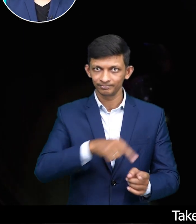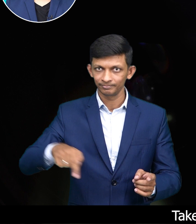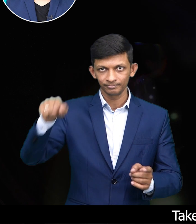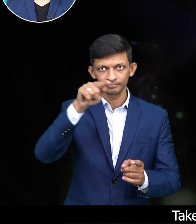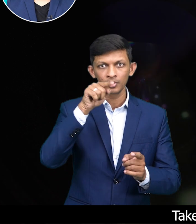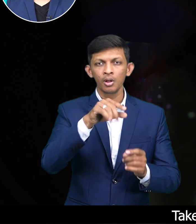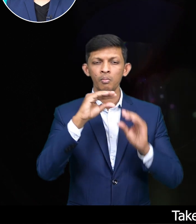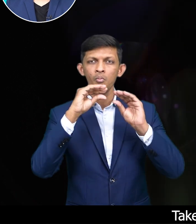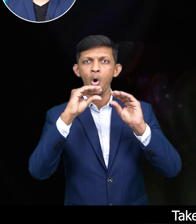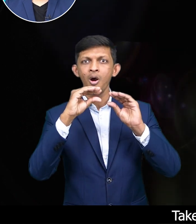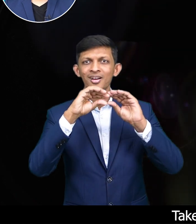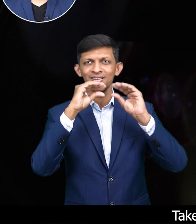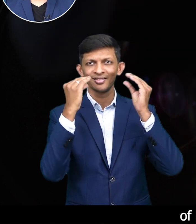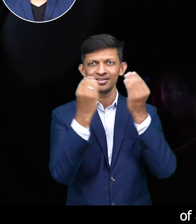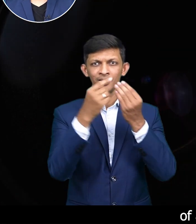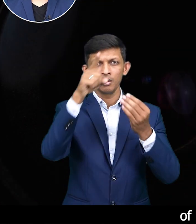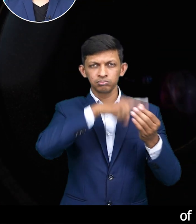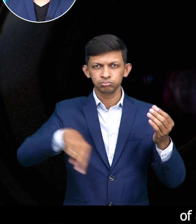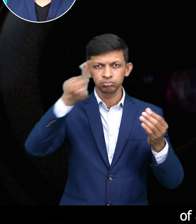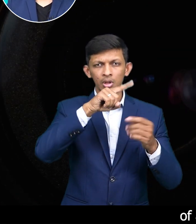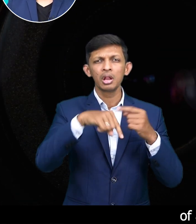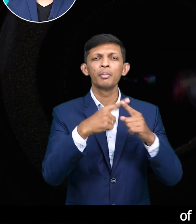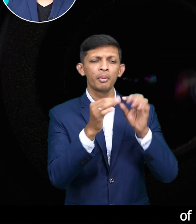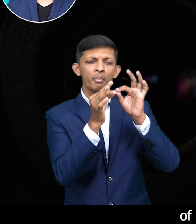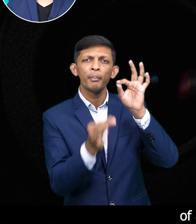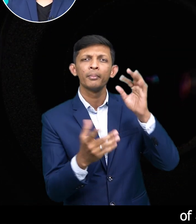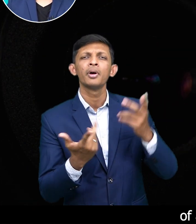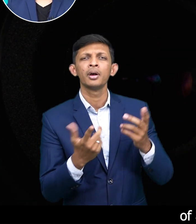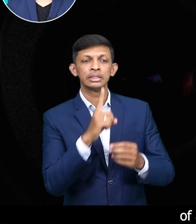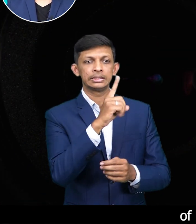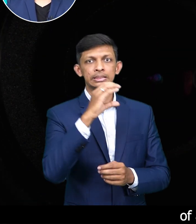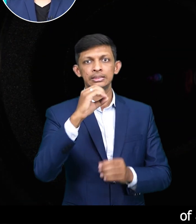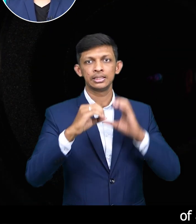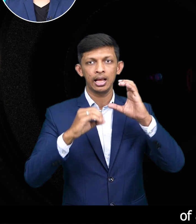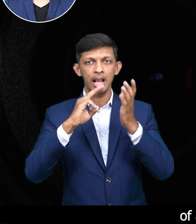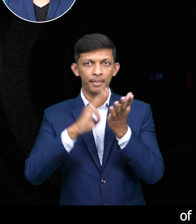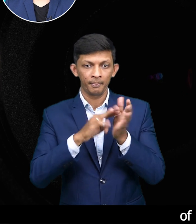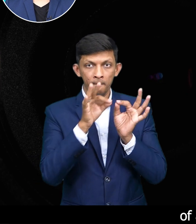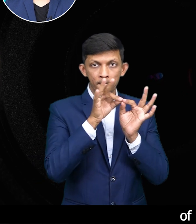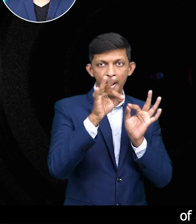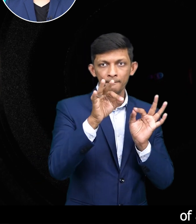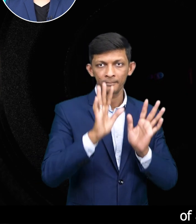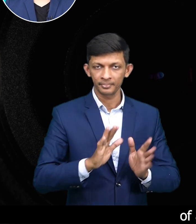Take a circular cardboard disc of about 10 cm in diameter.